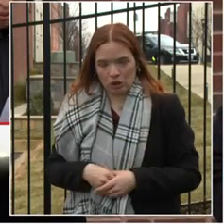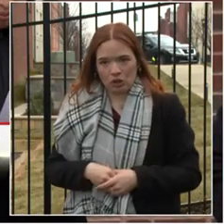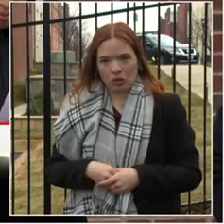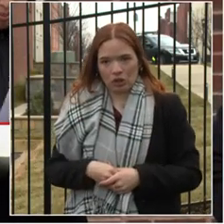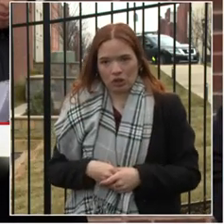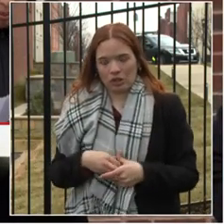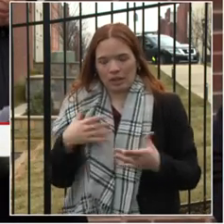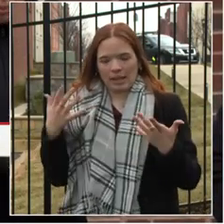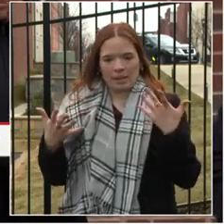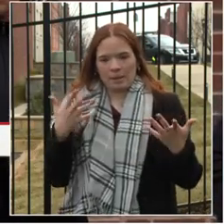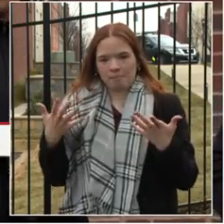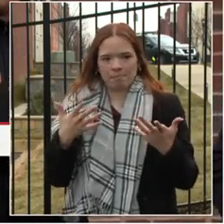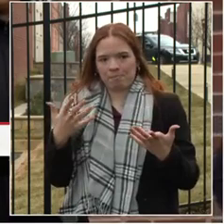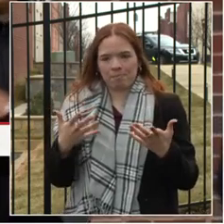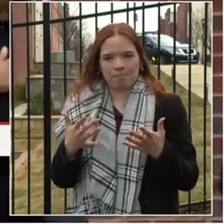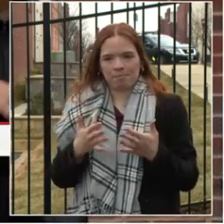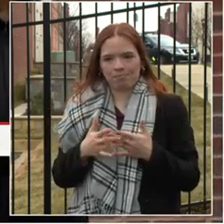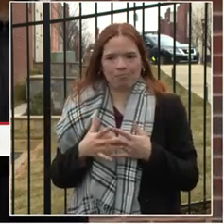I don't know if